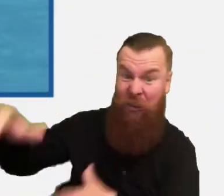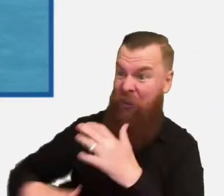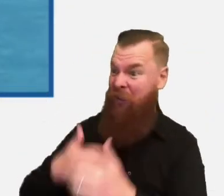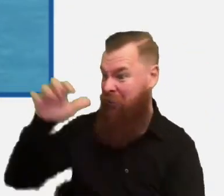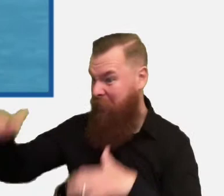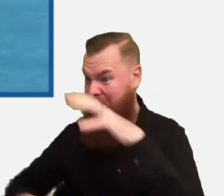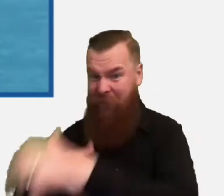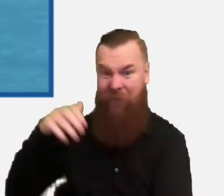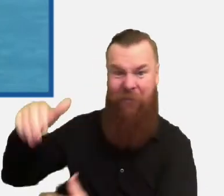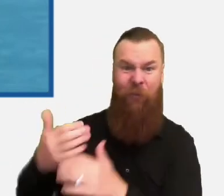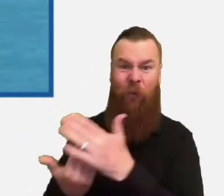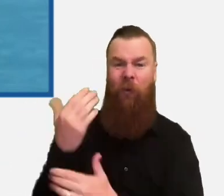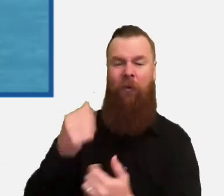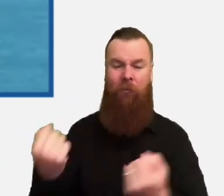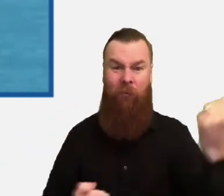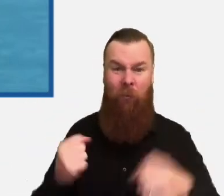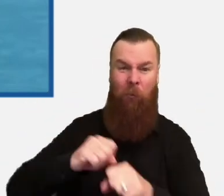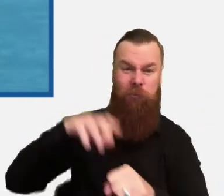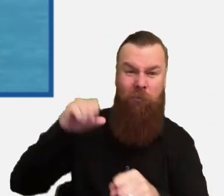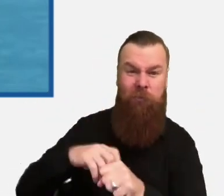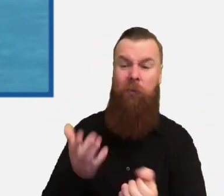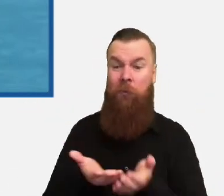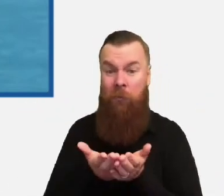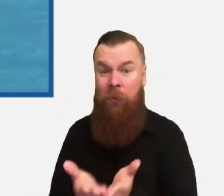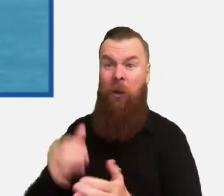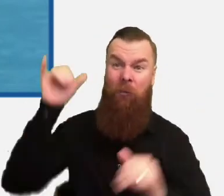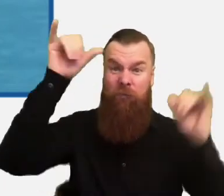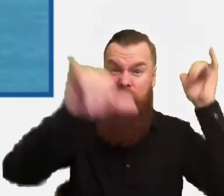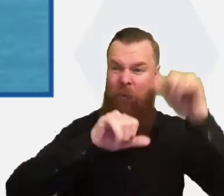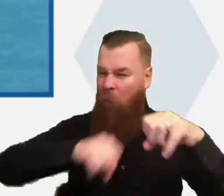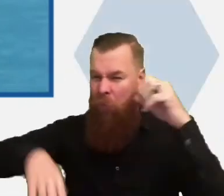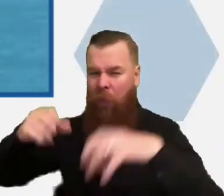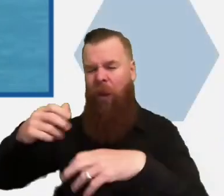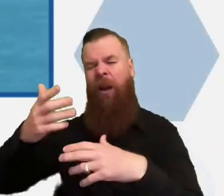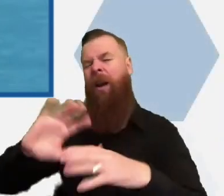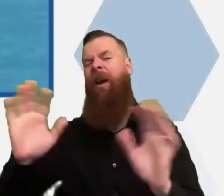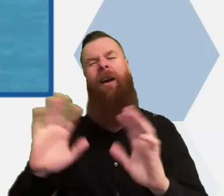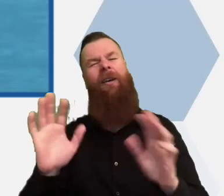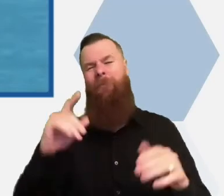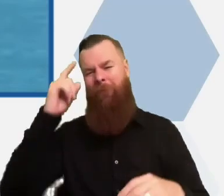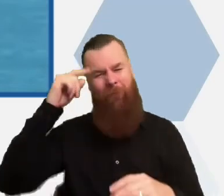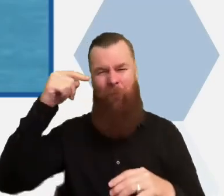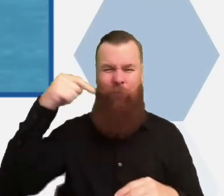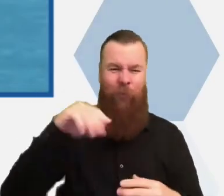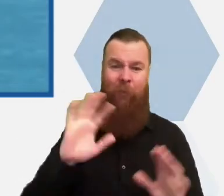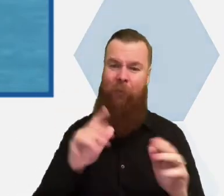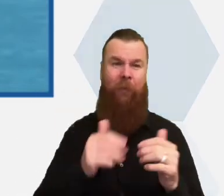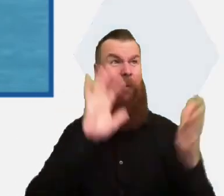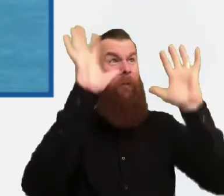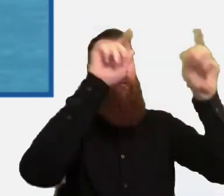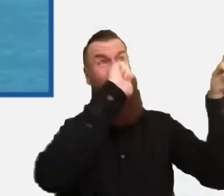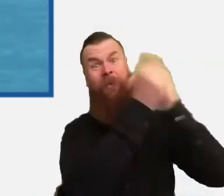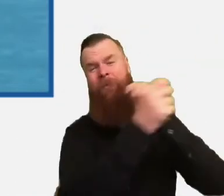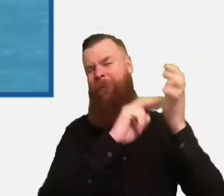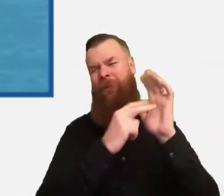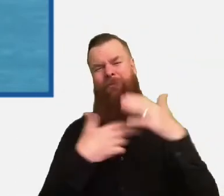that can also lead to very harmful and possibly harmful effects, but also challenge the resilience